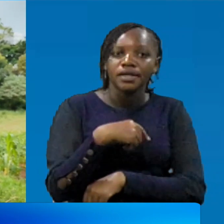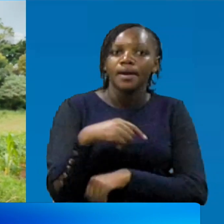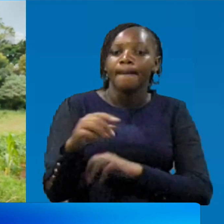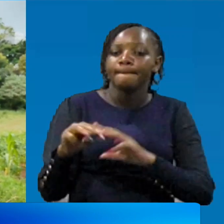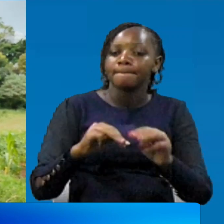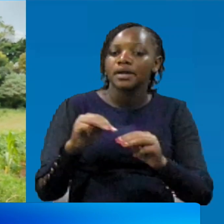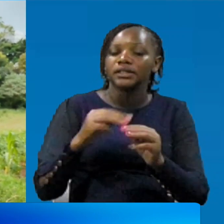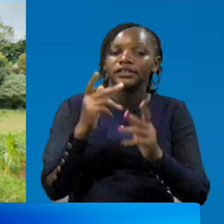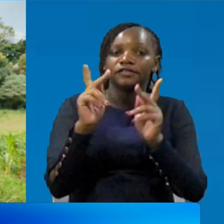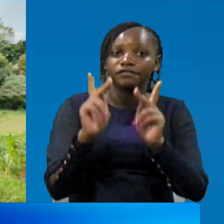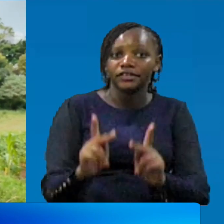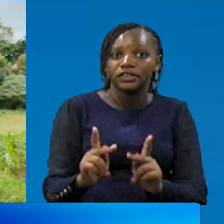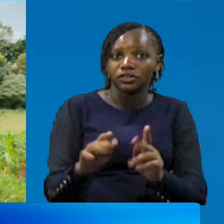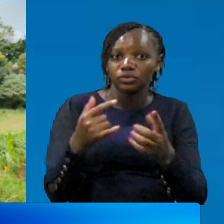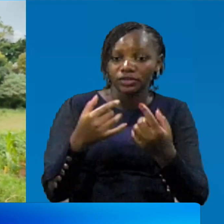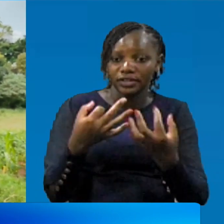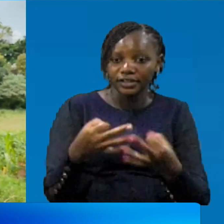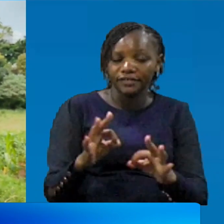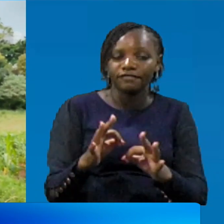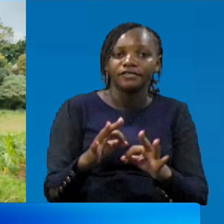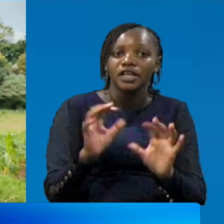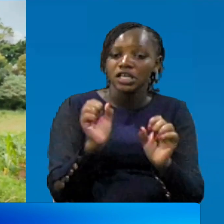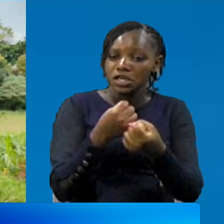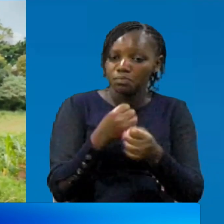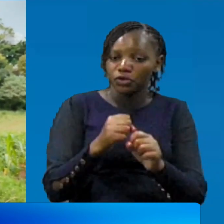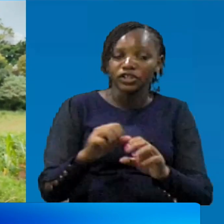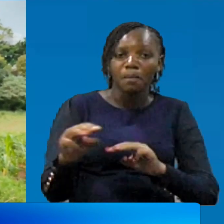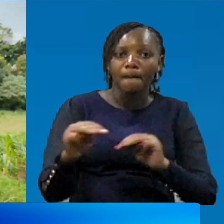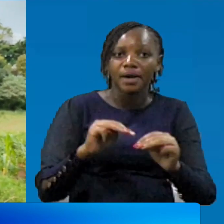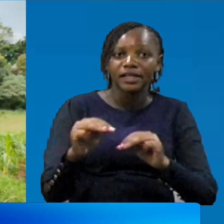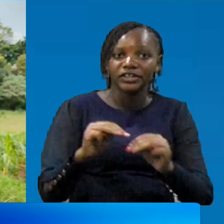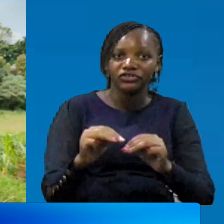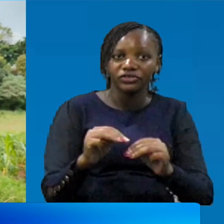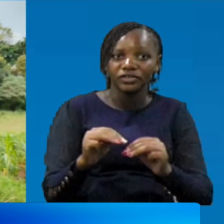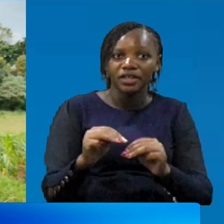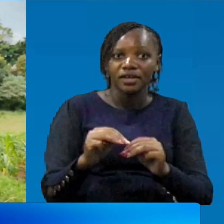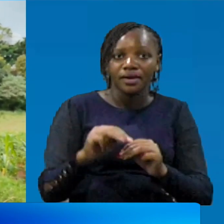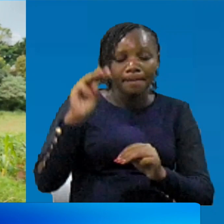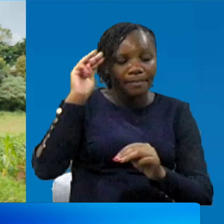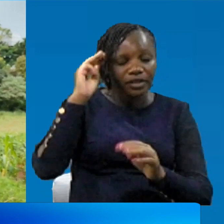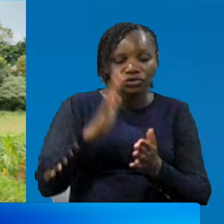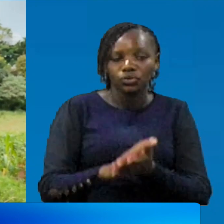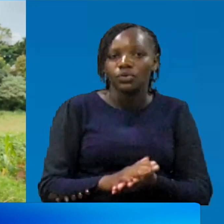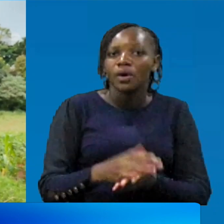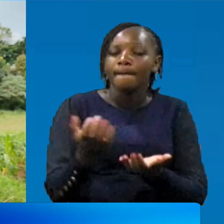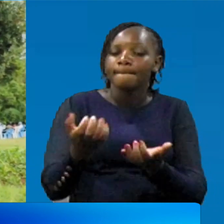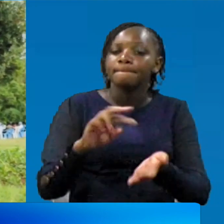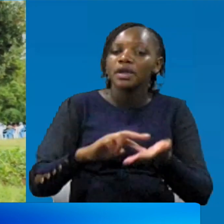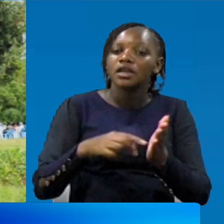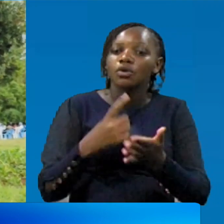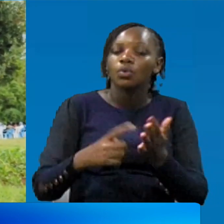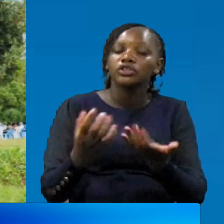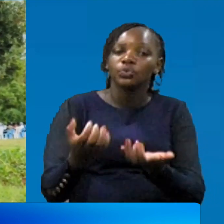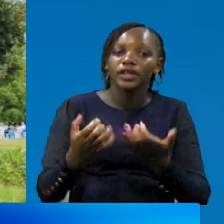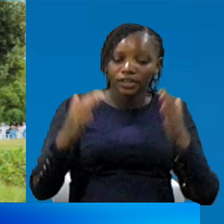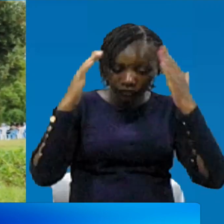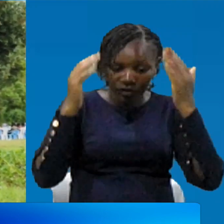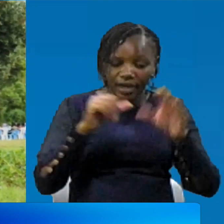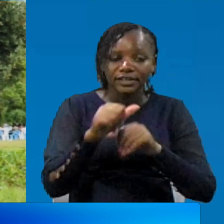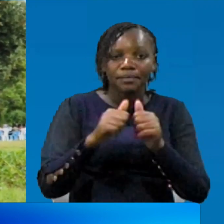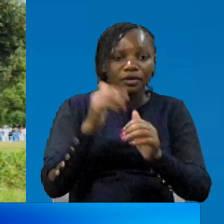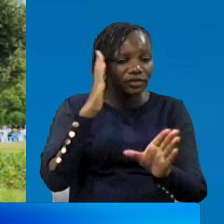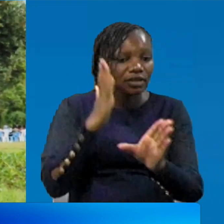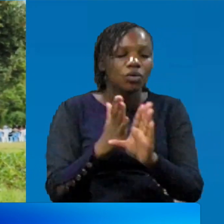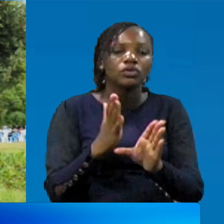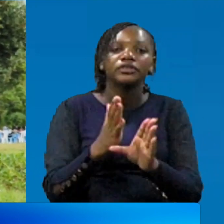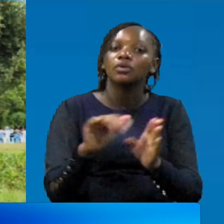to manage mental. If the program can manage psychological, then we are not being helped. Most families have